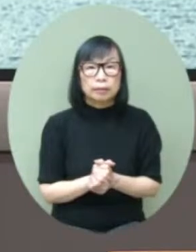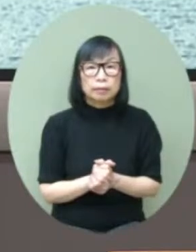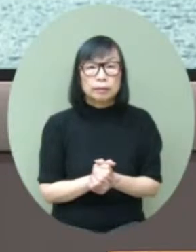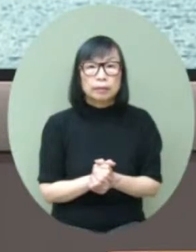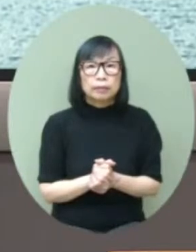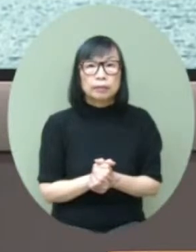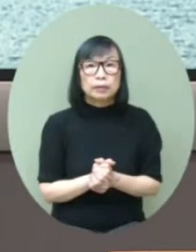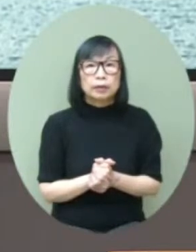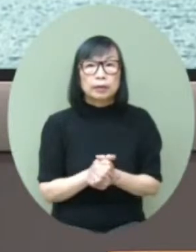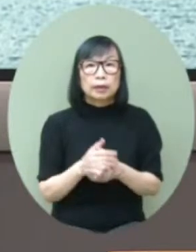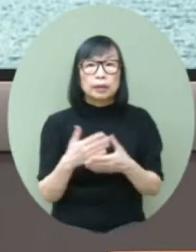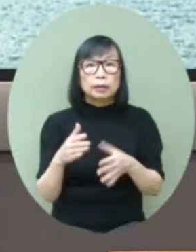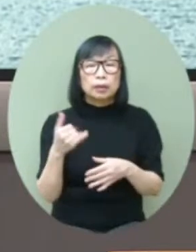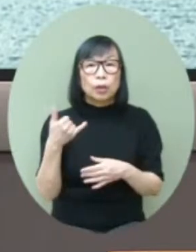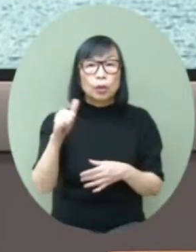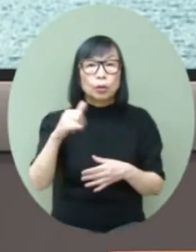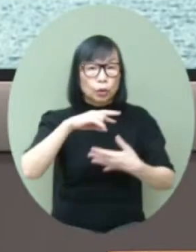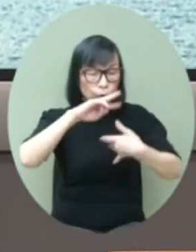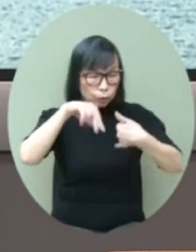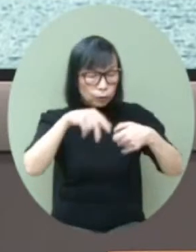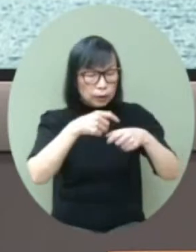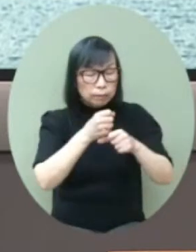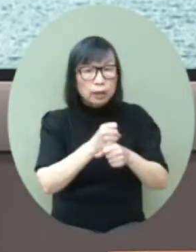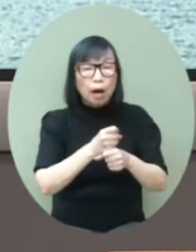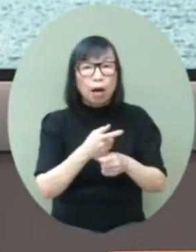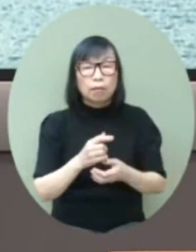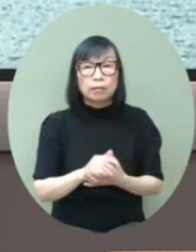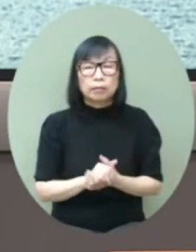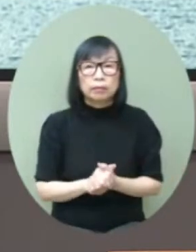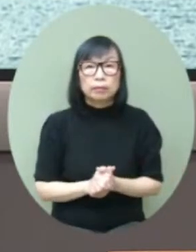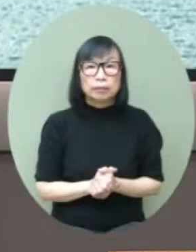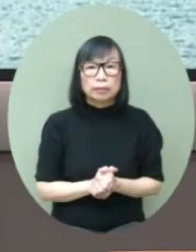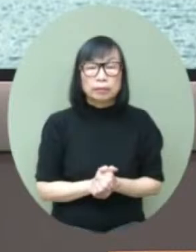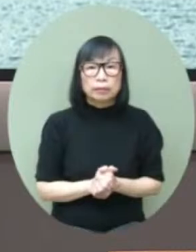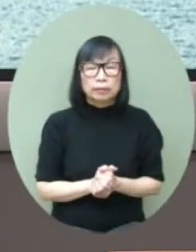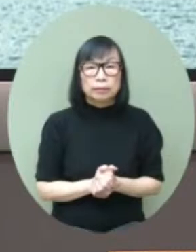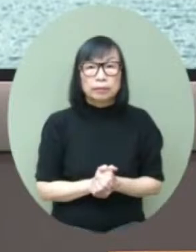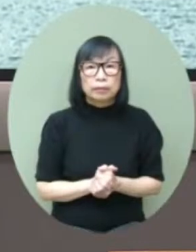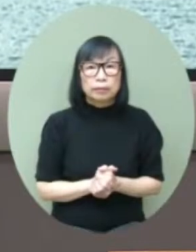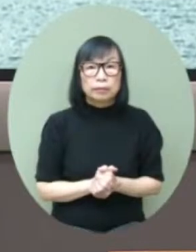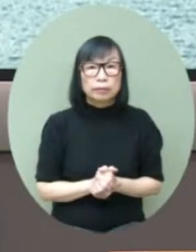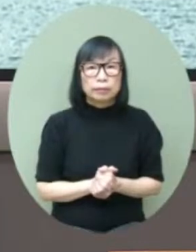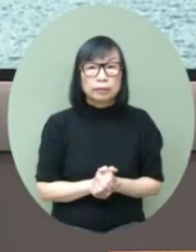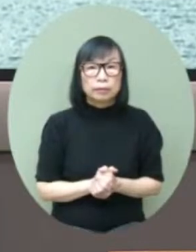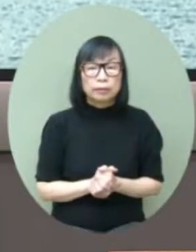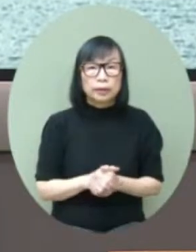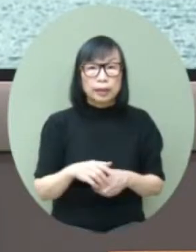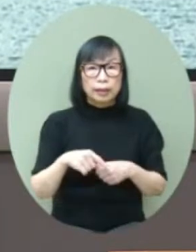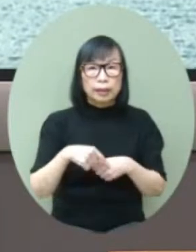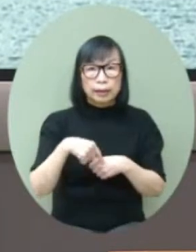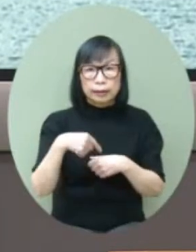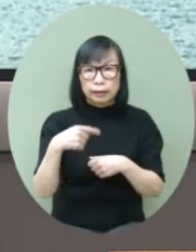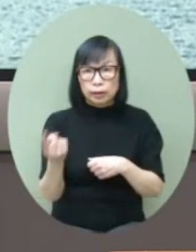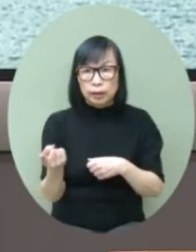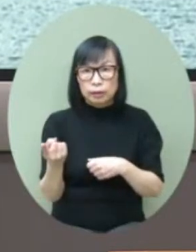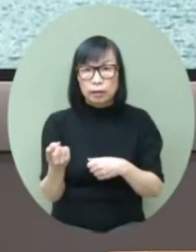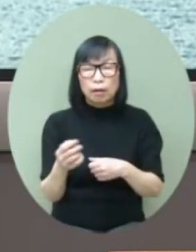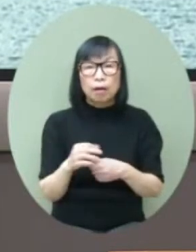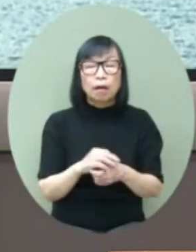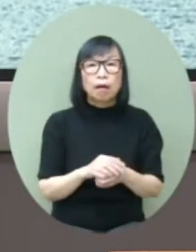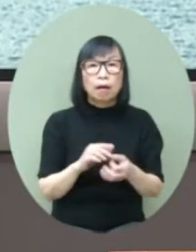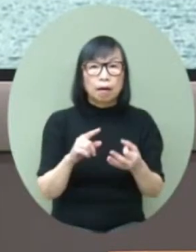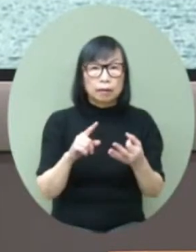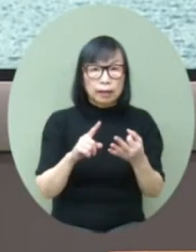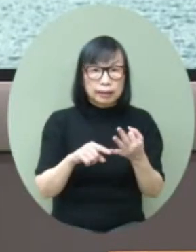the BPE, Brand and Product Expo, and she went to get tested thereafter. The other